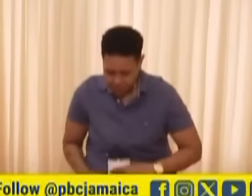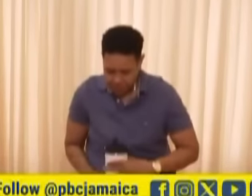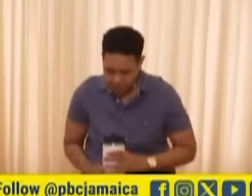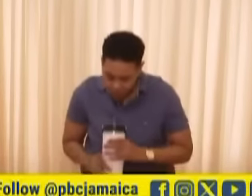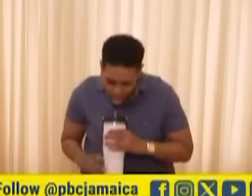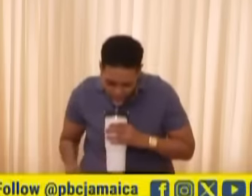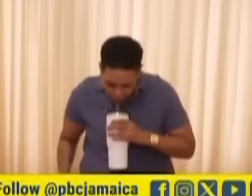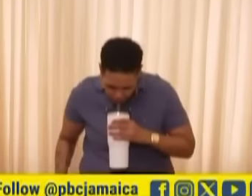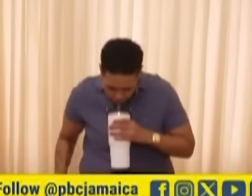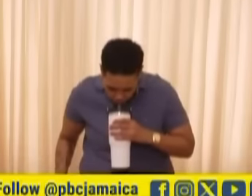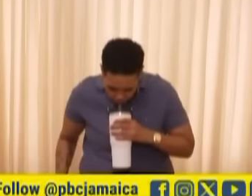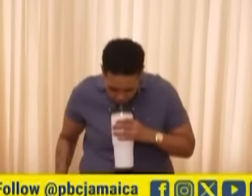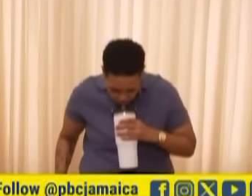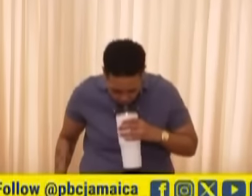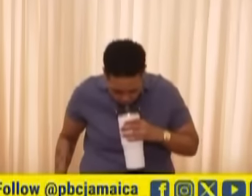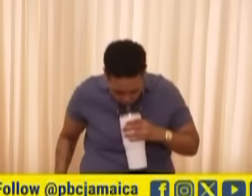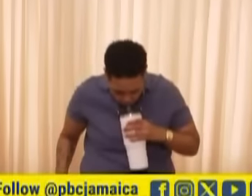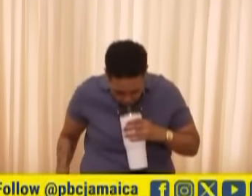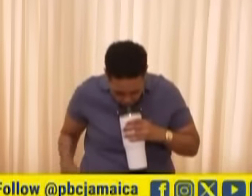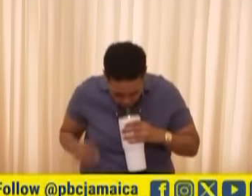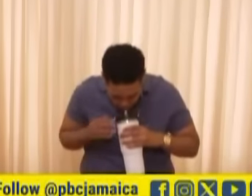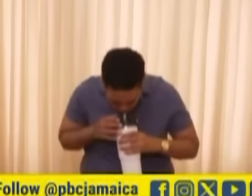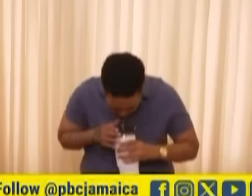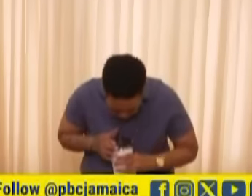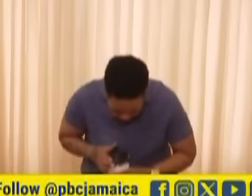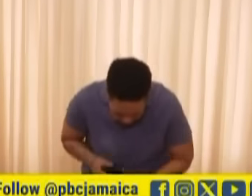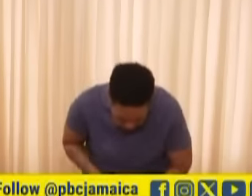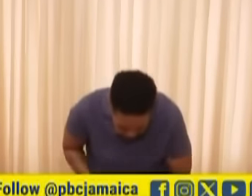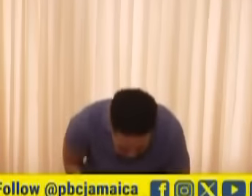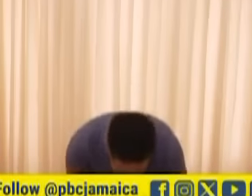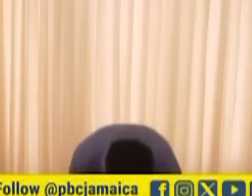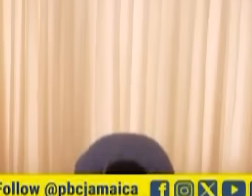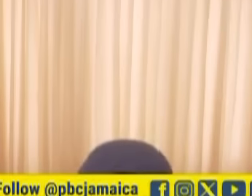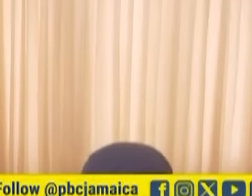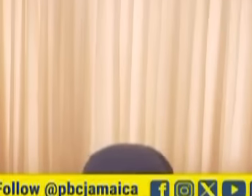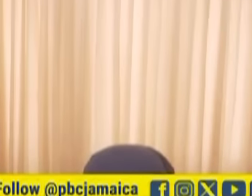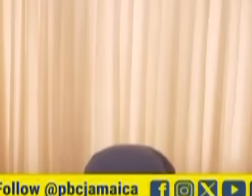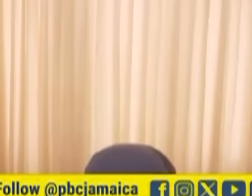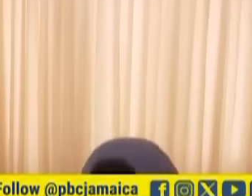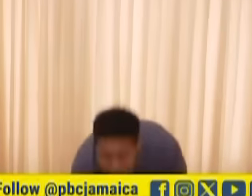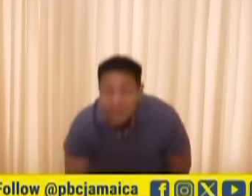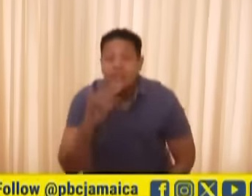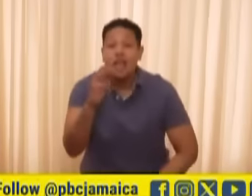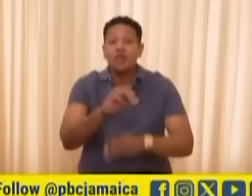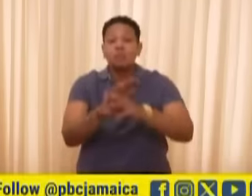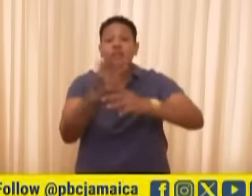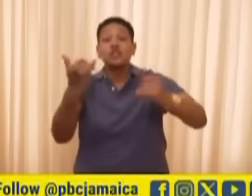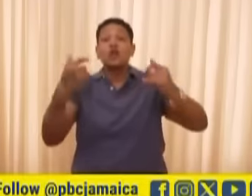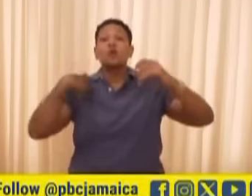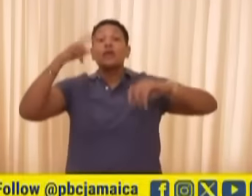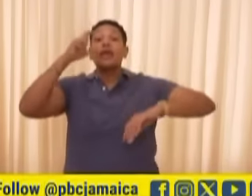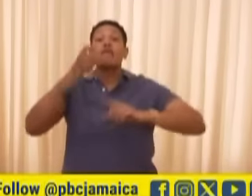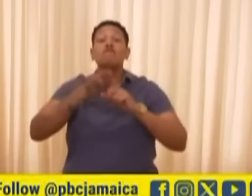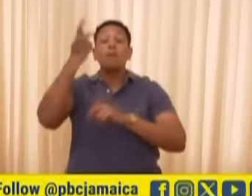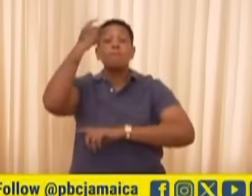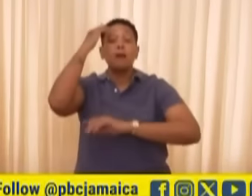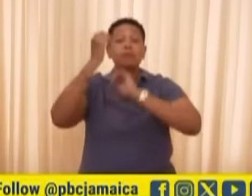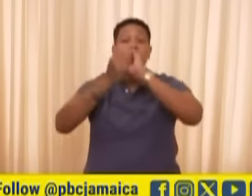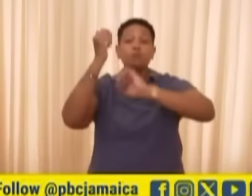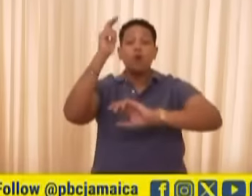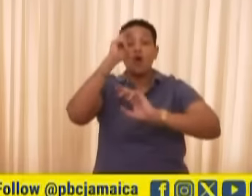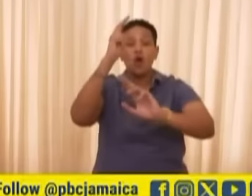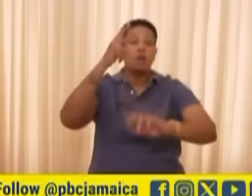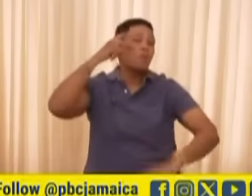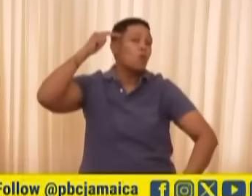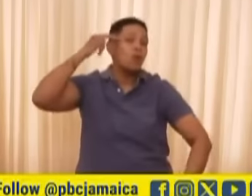Thank you very much, Minister. Now we're going to be hearing from our Prime Minister, Dr. the Most Honorable Andrew